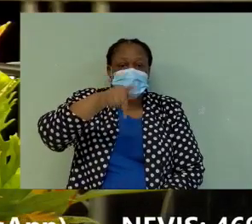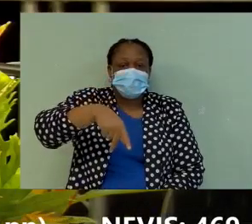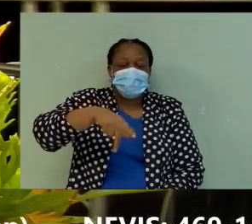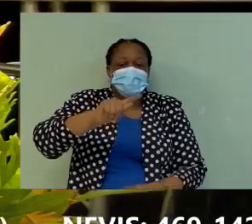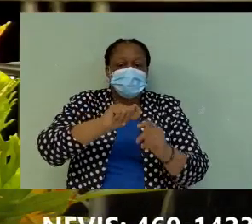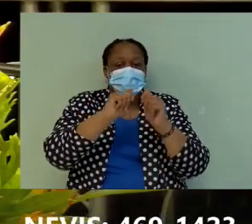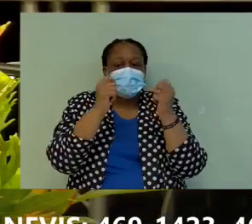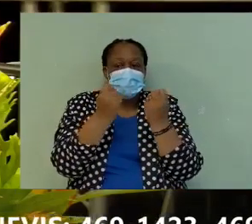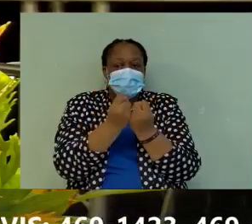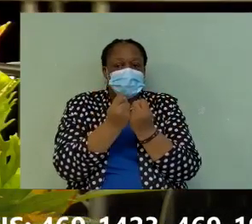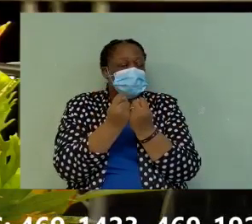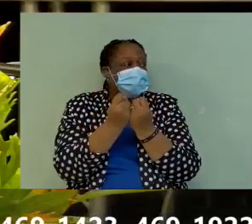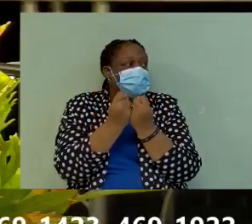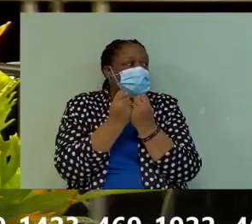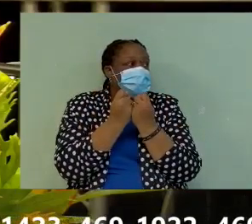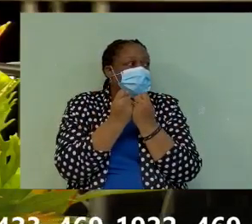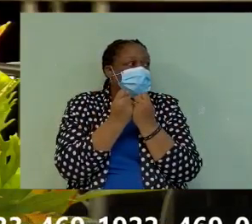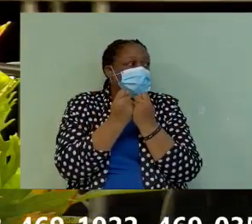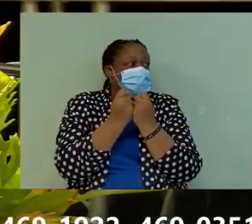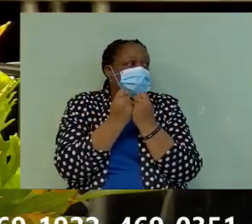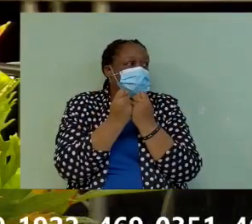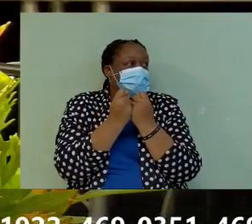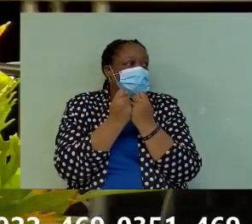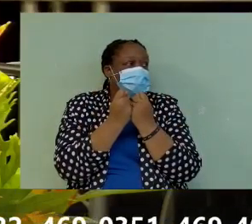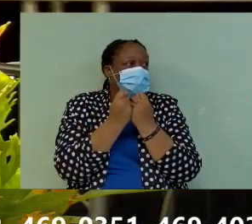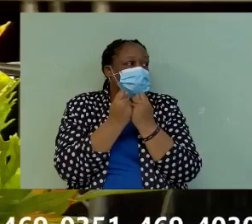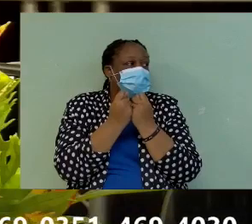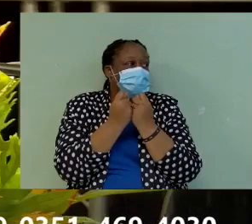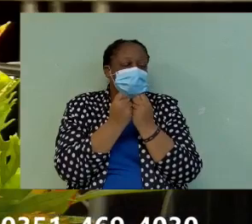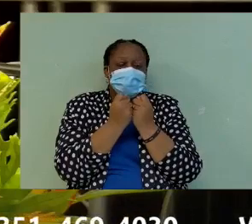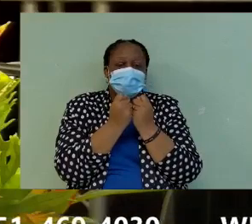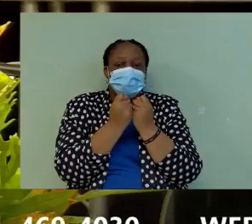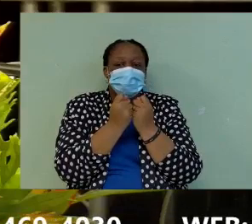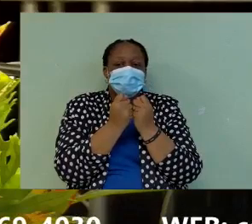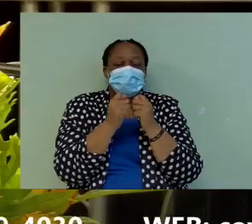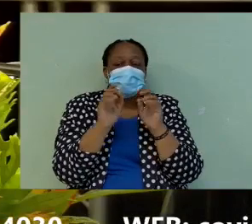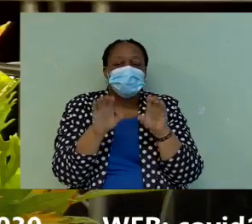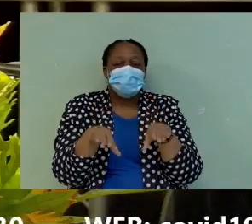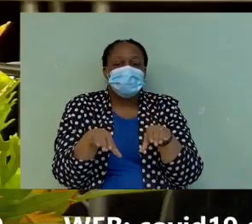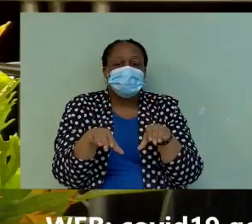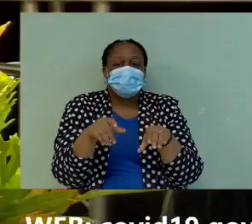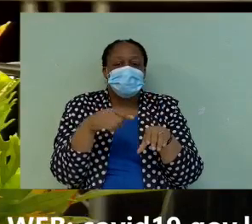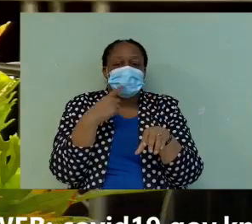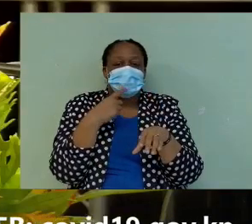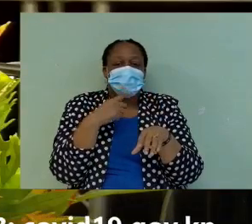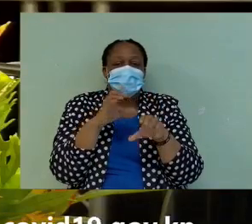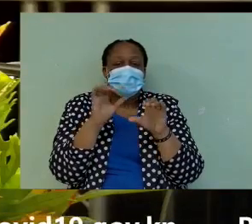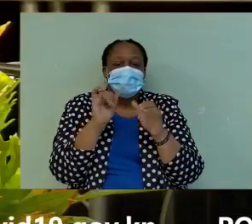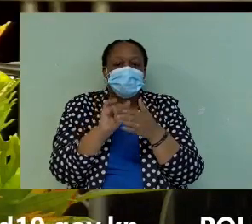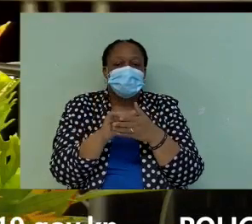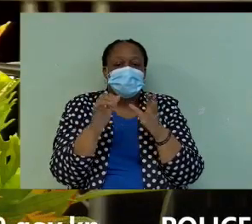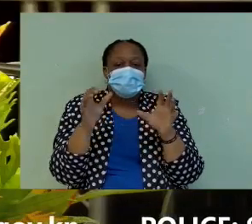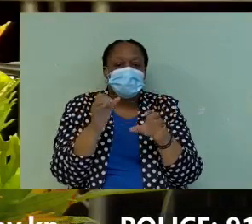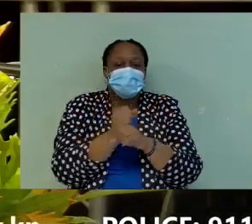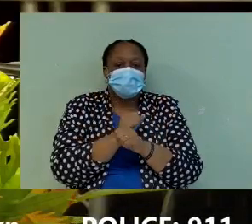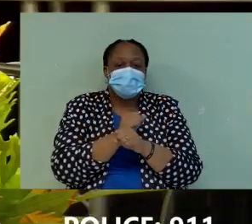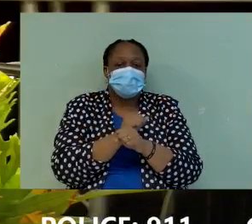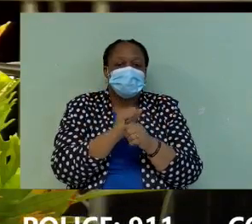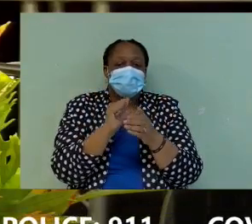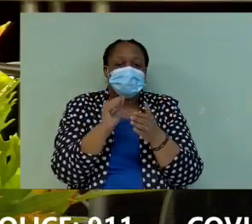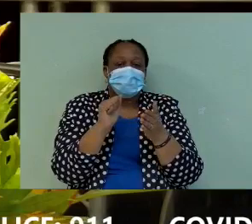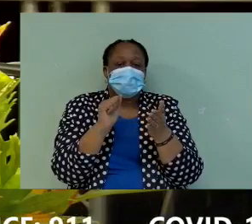of acknowledging receipts of all applications? This can be achieved through an automated